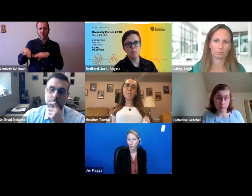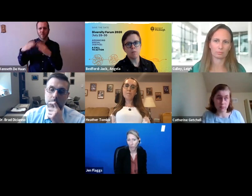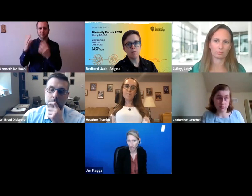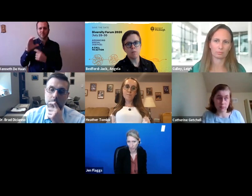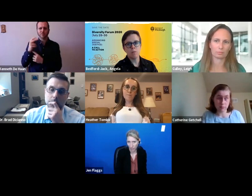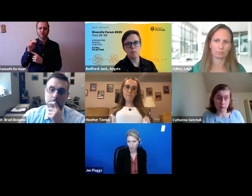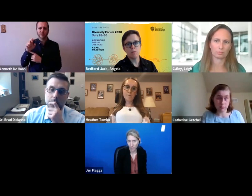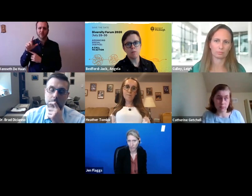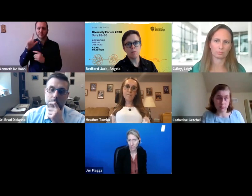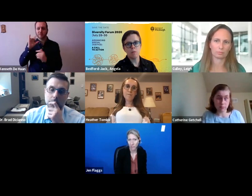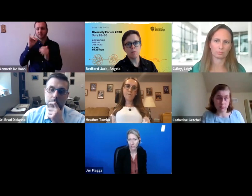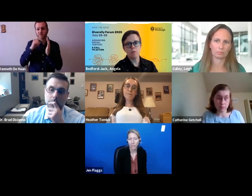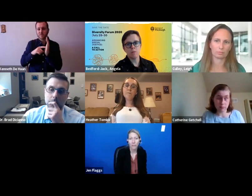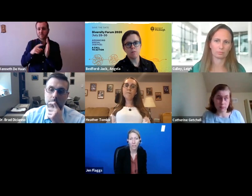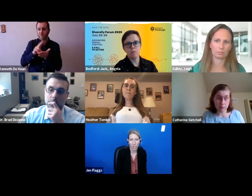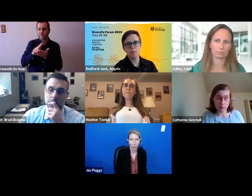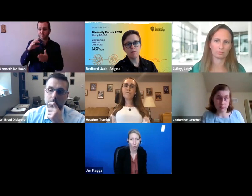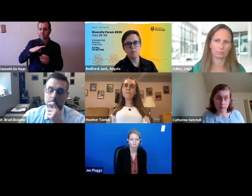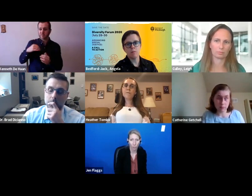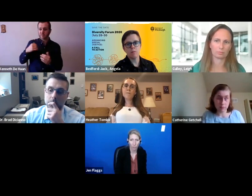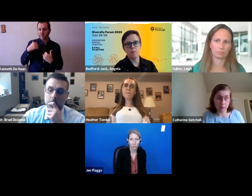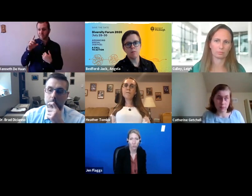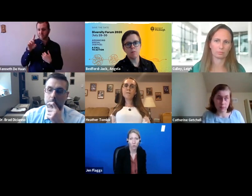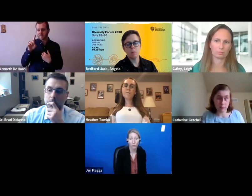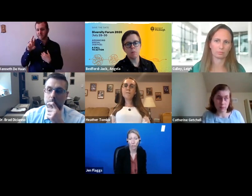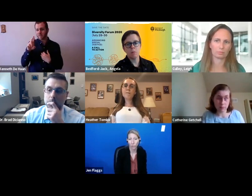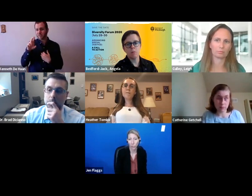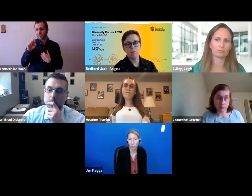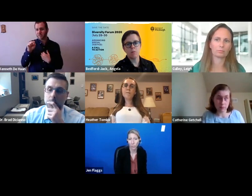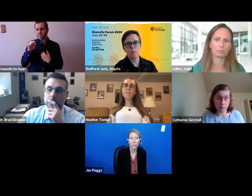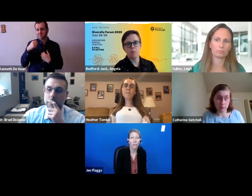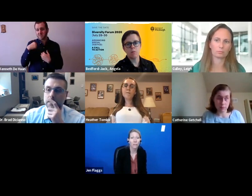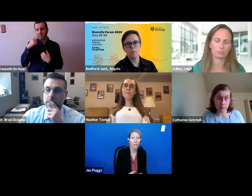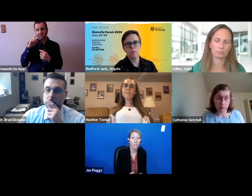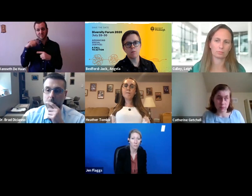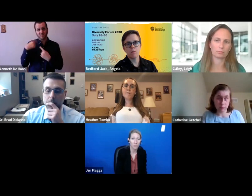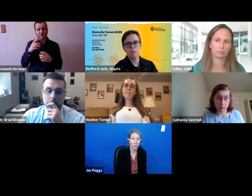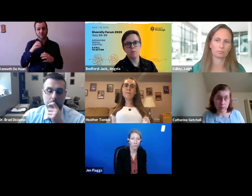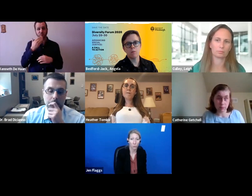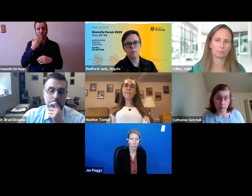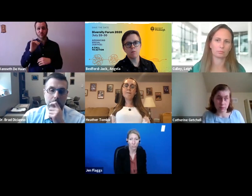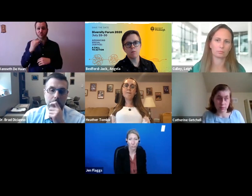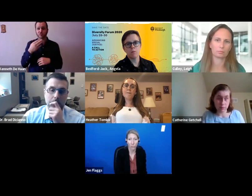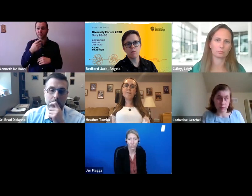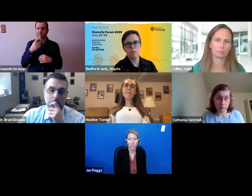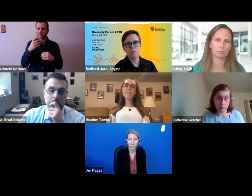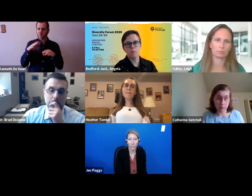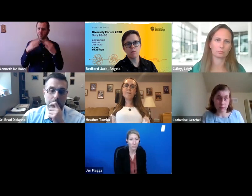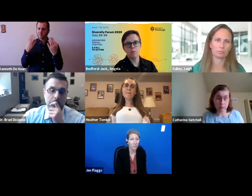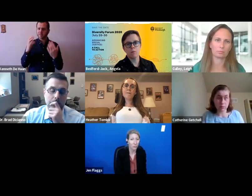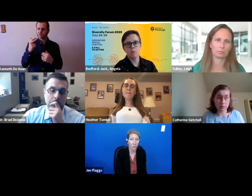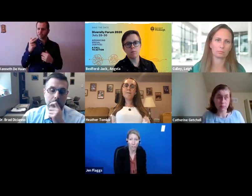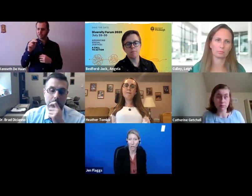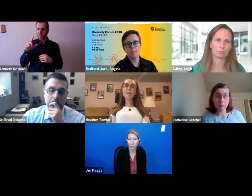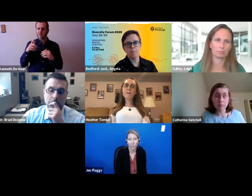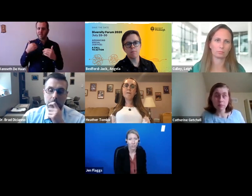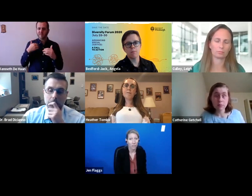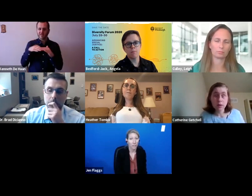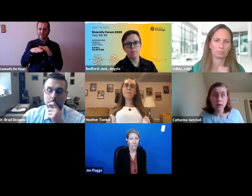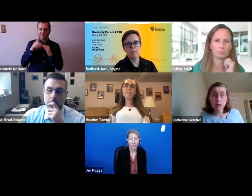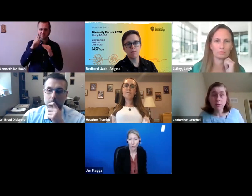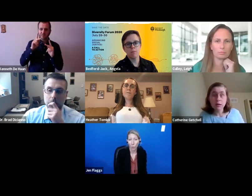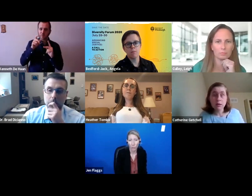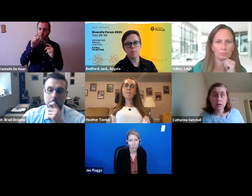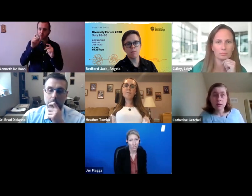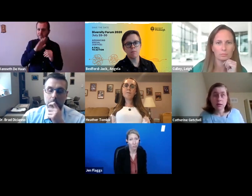one point of contact and to keep that channel open. So for the University of Pittsburgh, they've got disability resources and services, and they've done a great job.